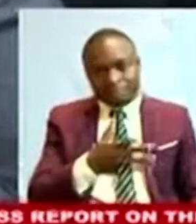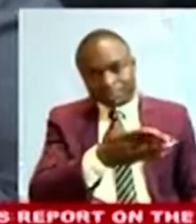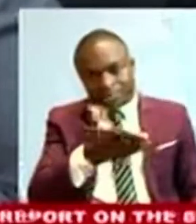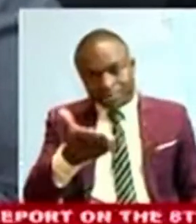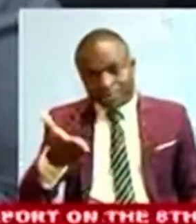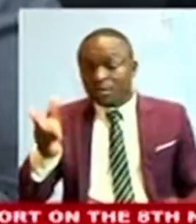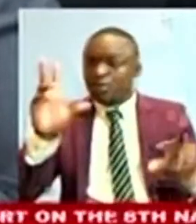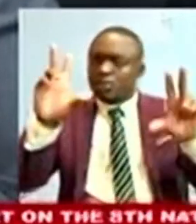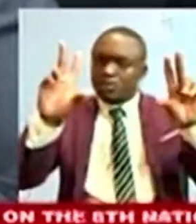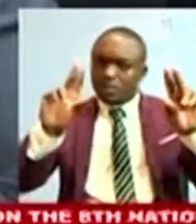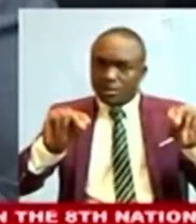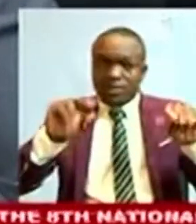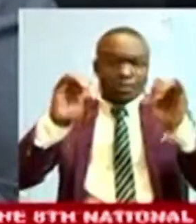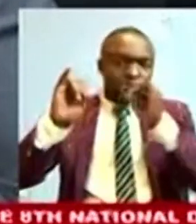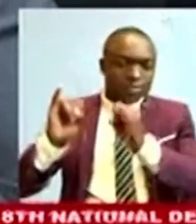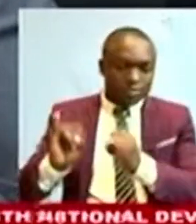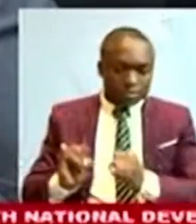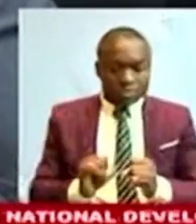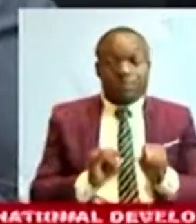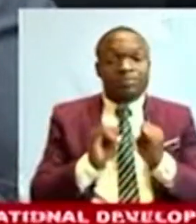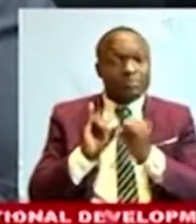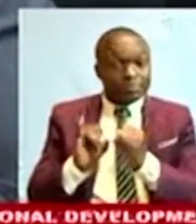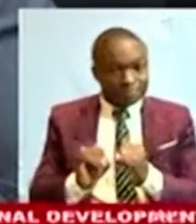no implementation